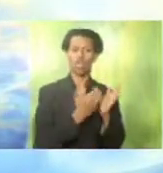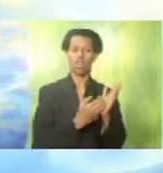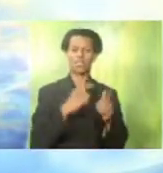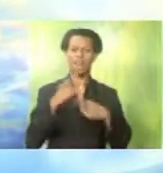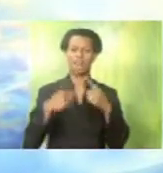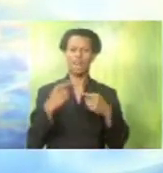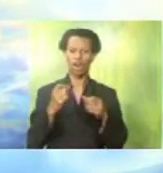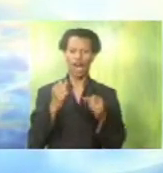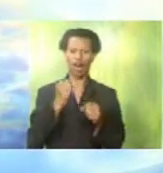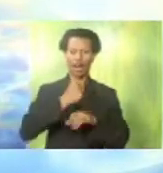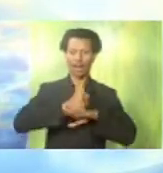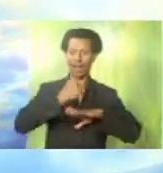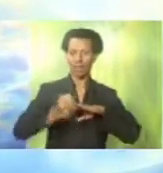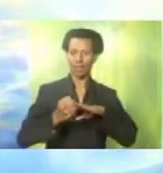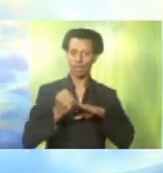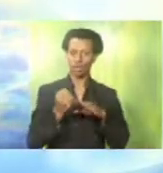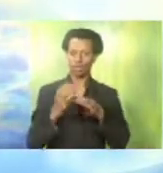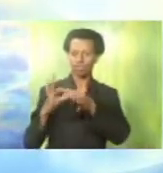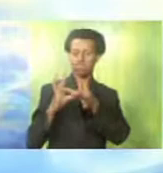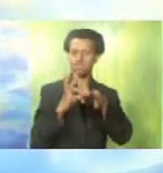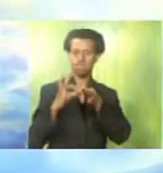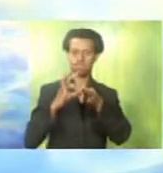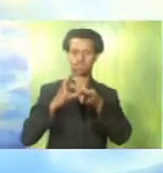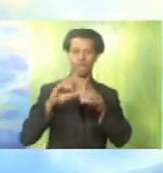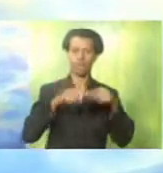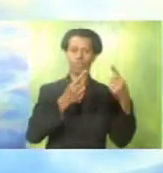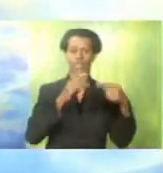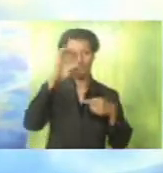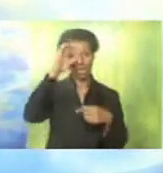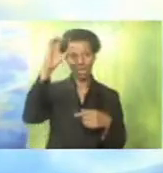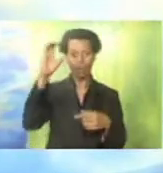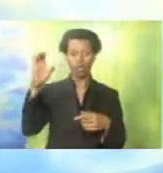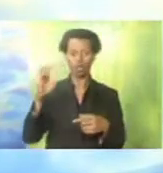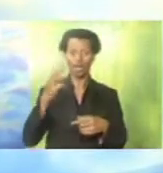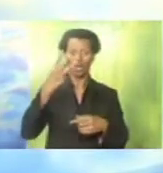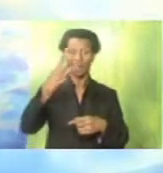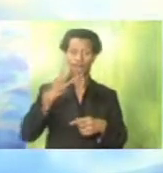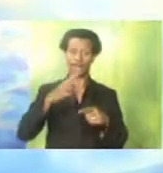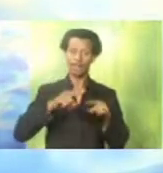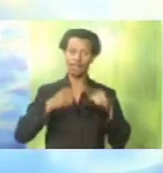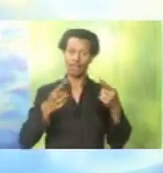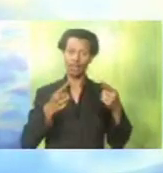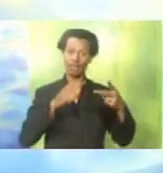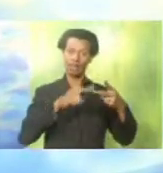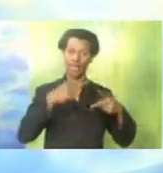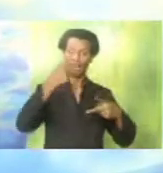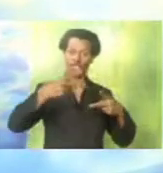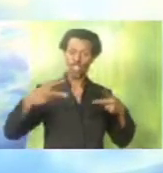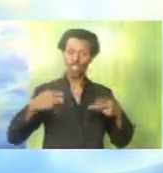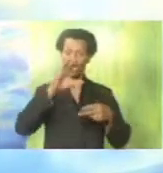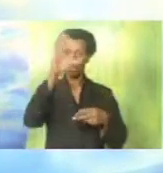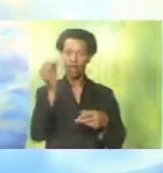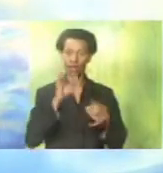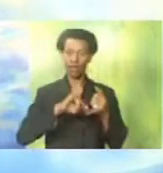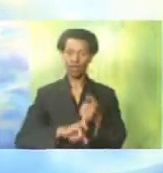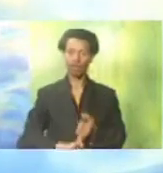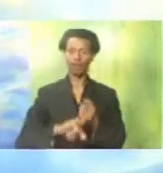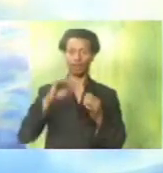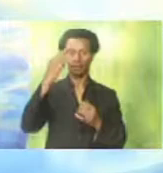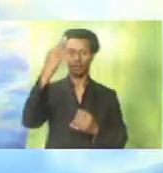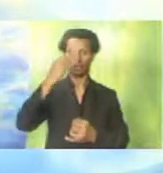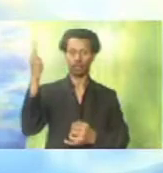government's stance on expanding international relations and the opening of 3 new foreign missions in Indonesia, South Africa, and Brazil earlier this